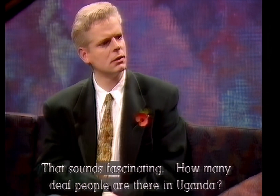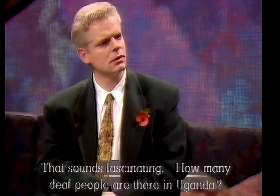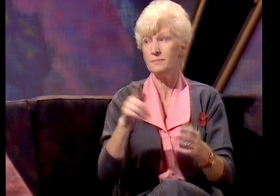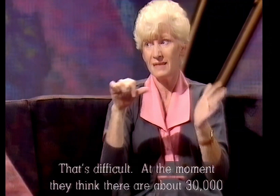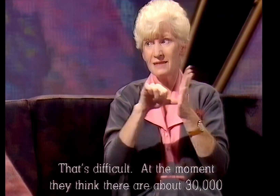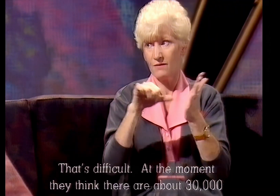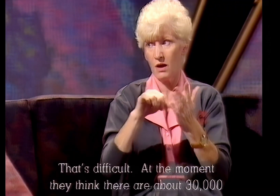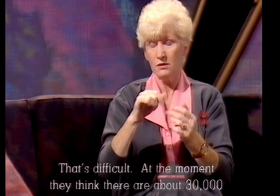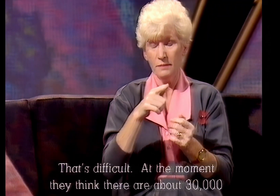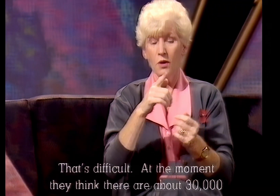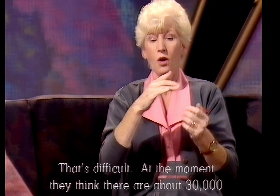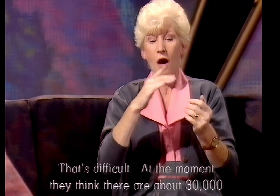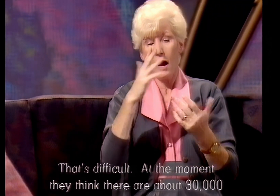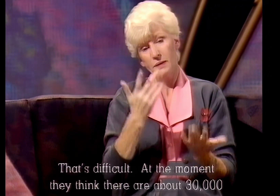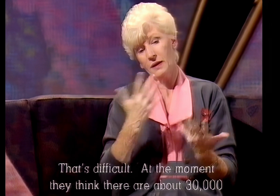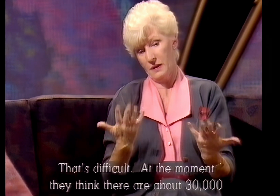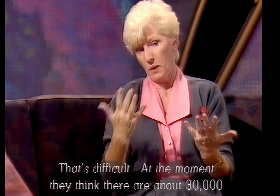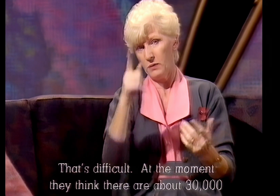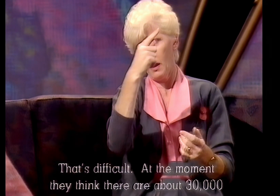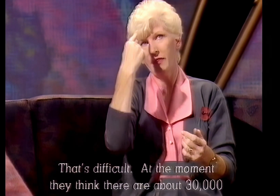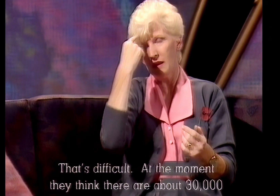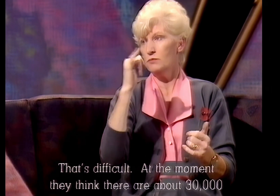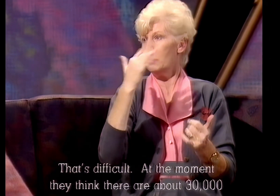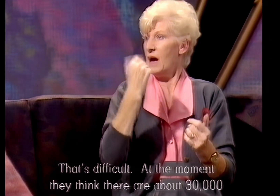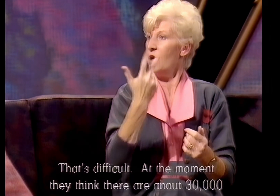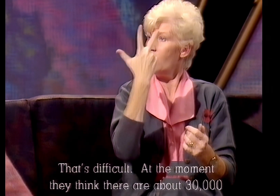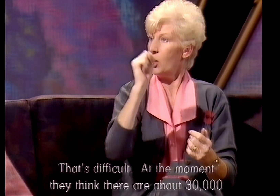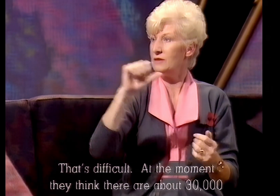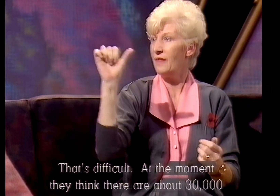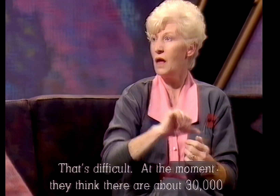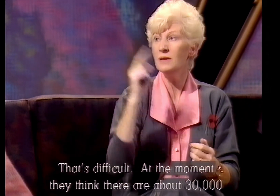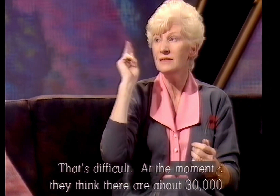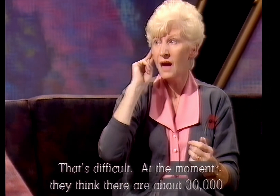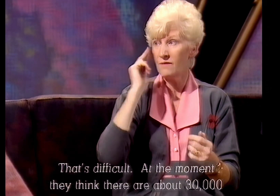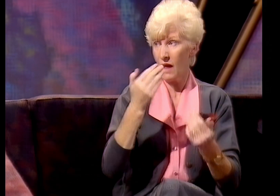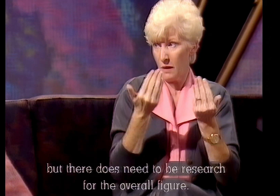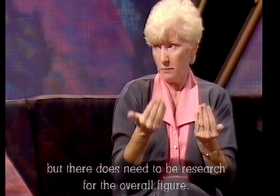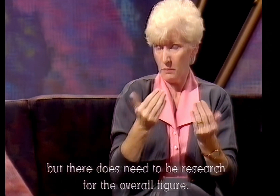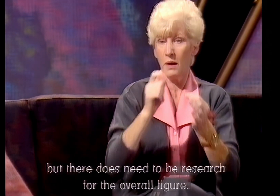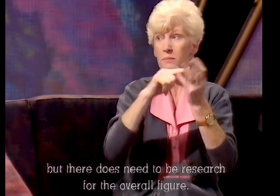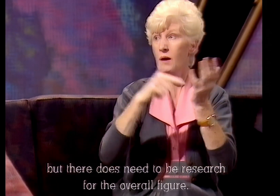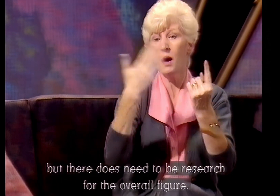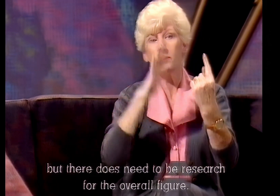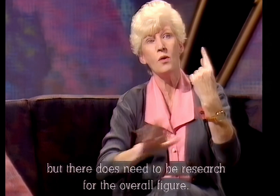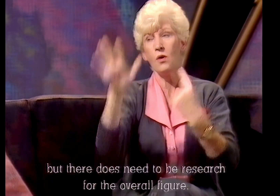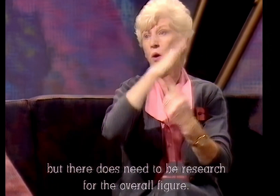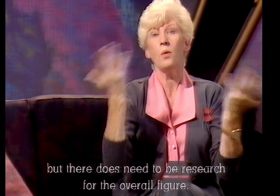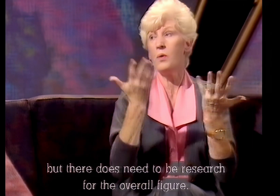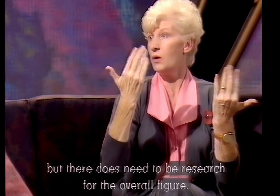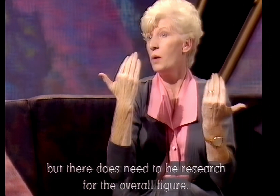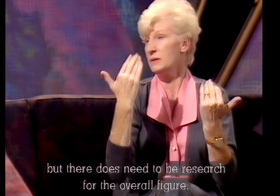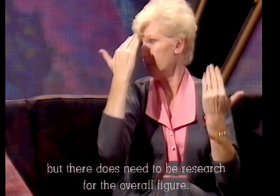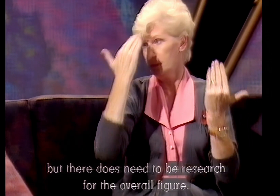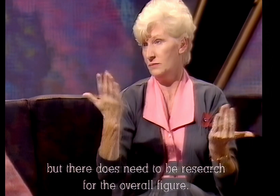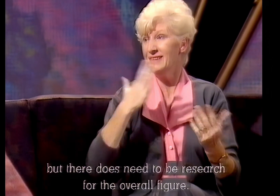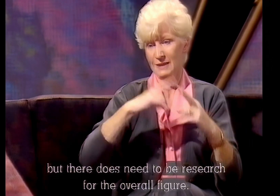people there are in Uganda? Well, that's difficult actually. At the moment they think there are about 30,000 deaf